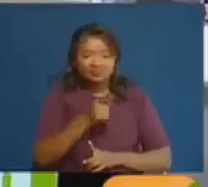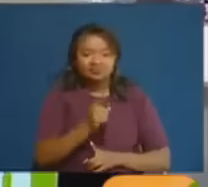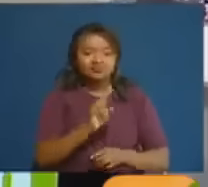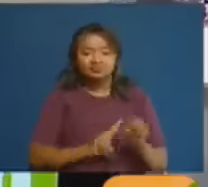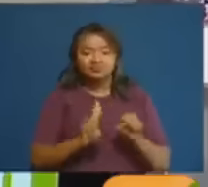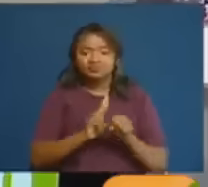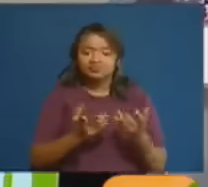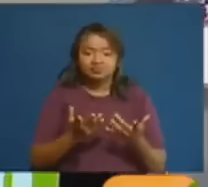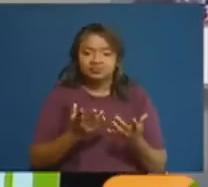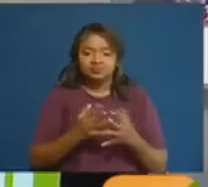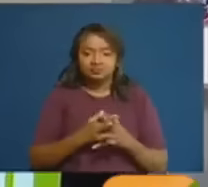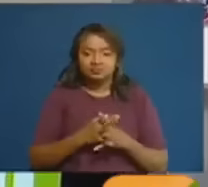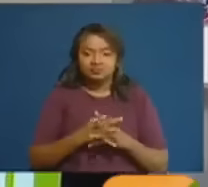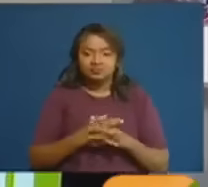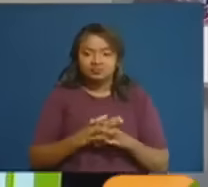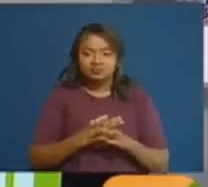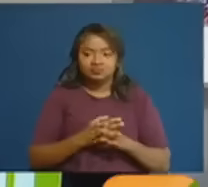appear critical of the government?